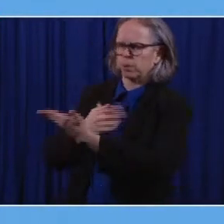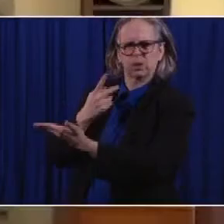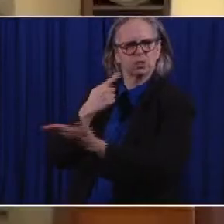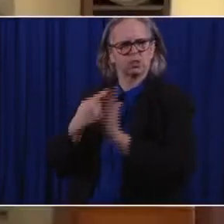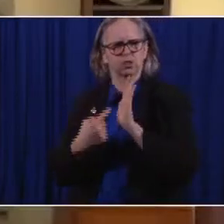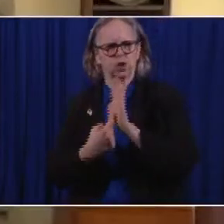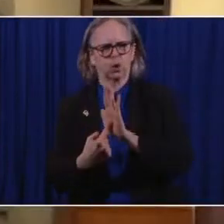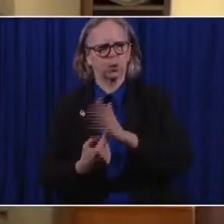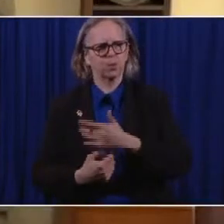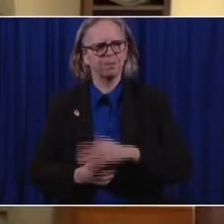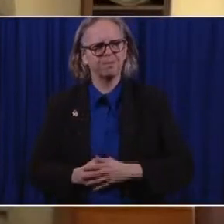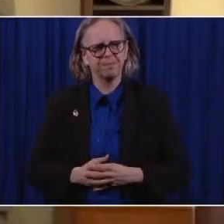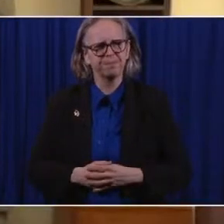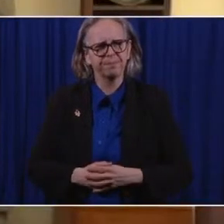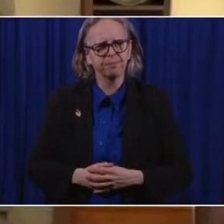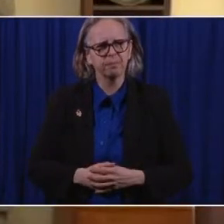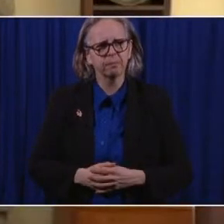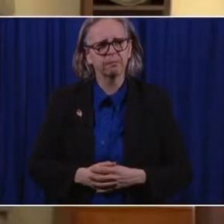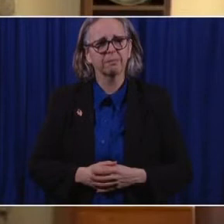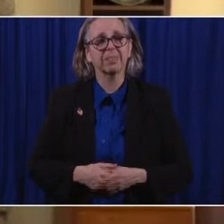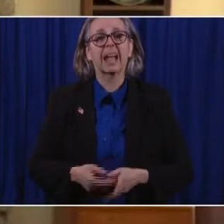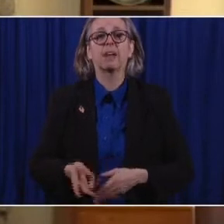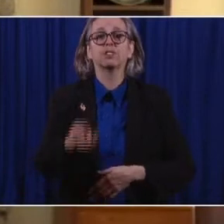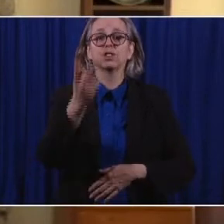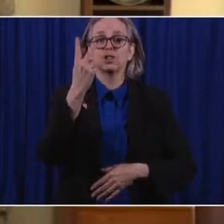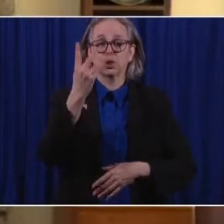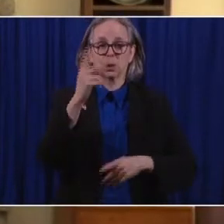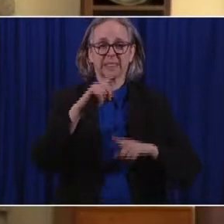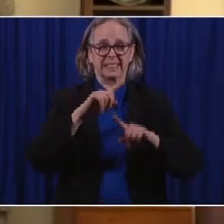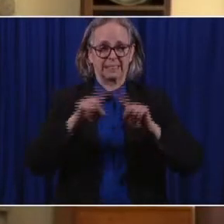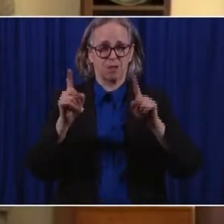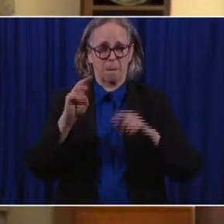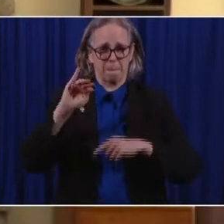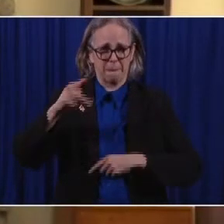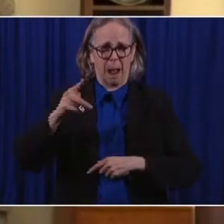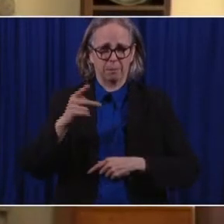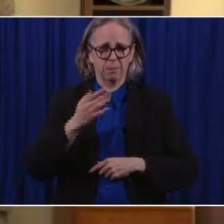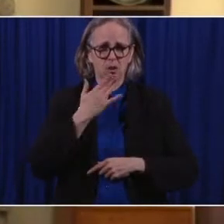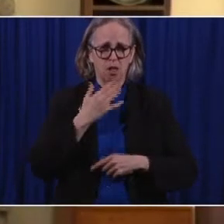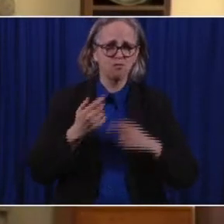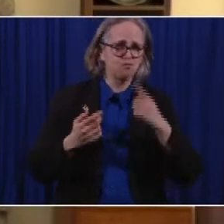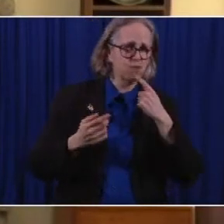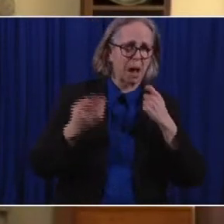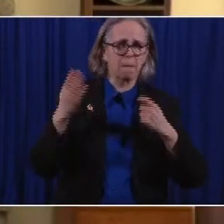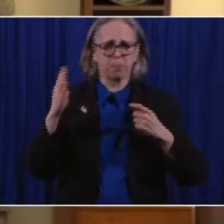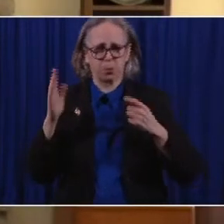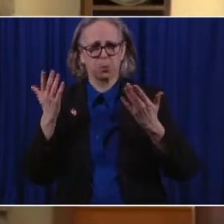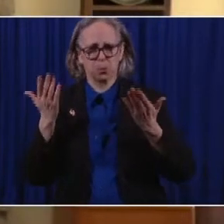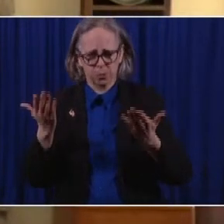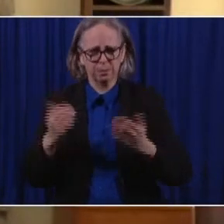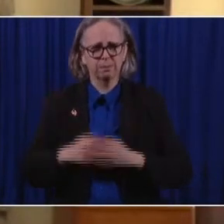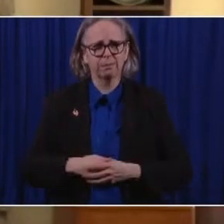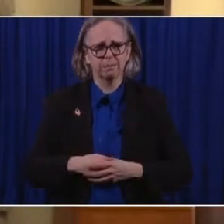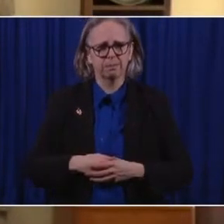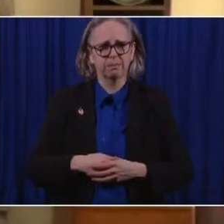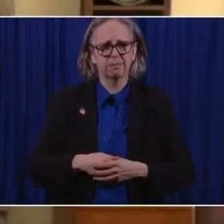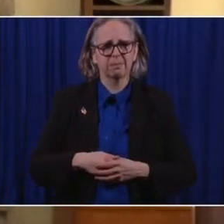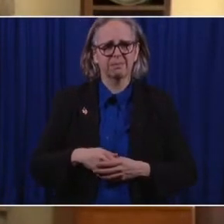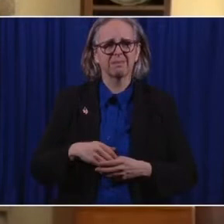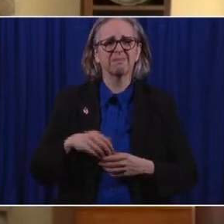And again, these are the maps that we would ask you to look at more than the color map that you